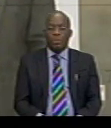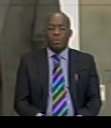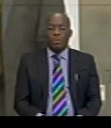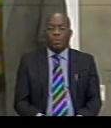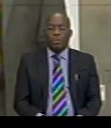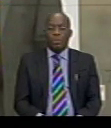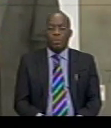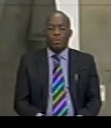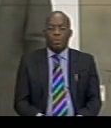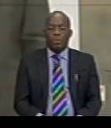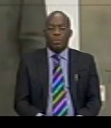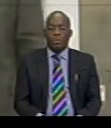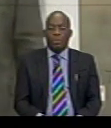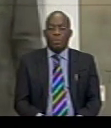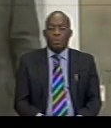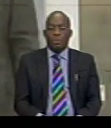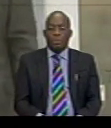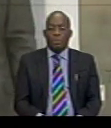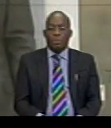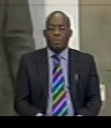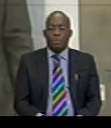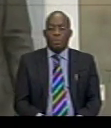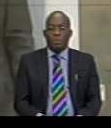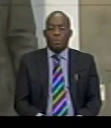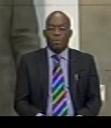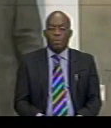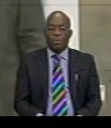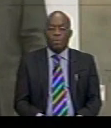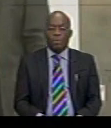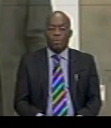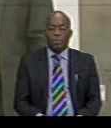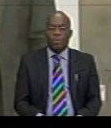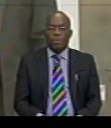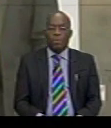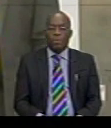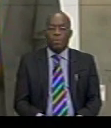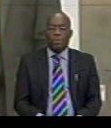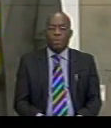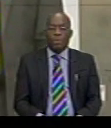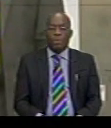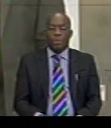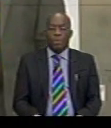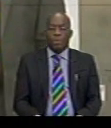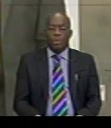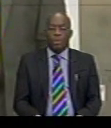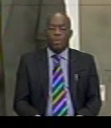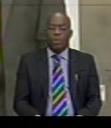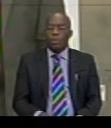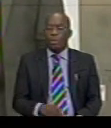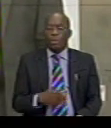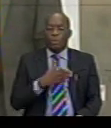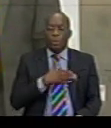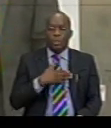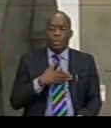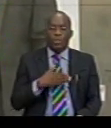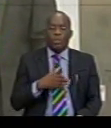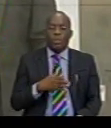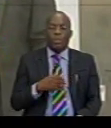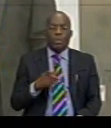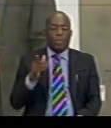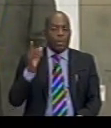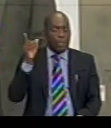À votre attention, s'il vous plaît. Your attention, please. Si vous avez un témoignage, if you have a